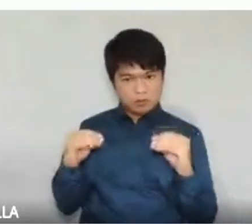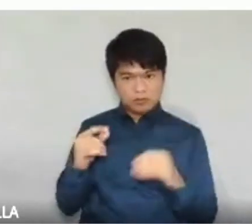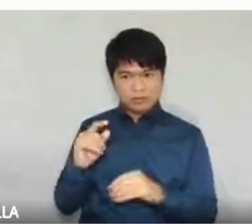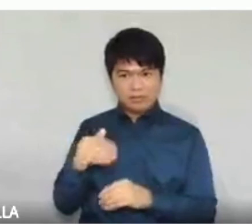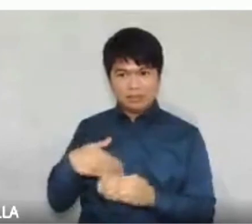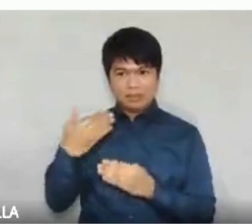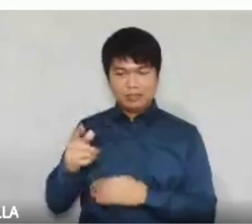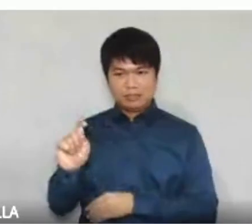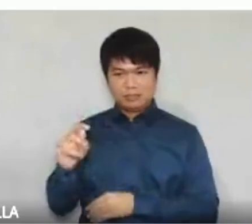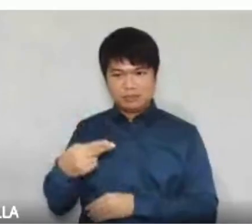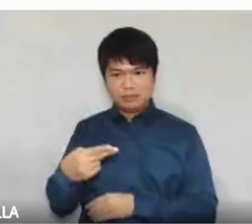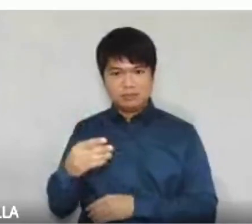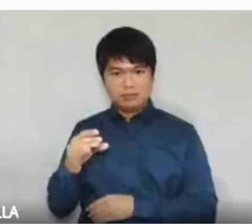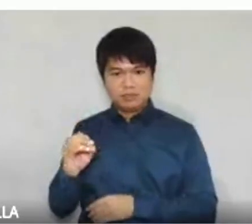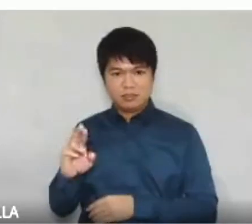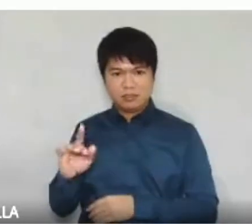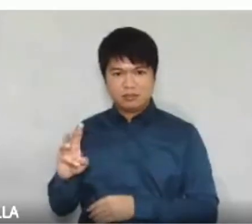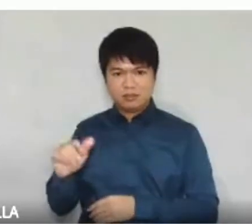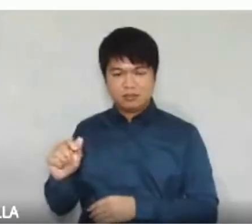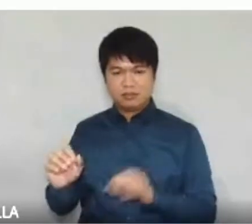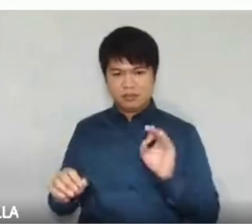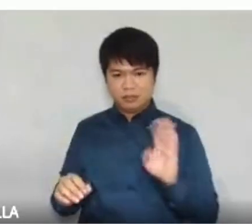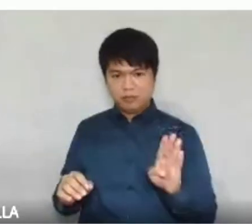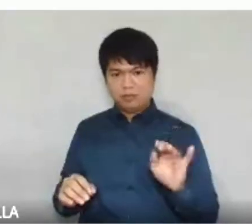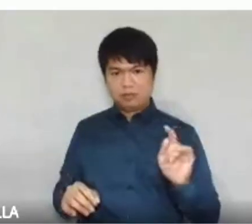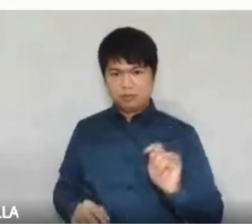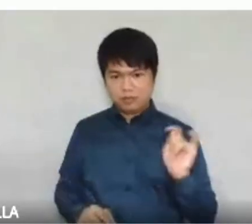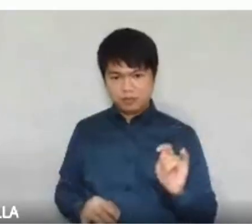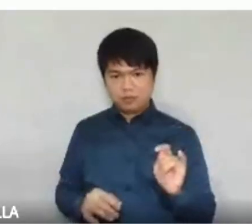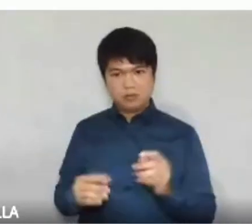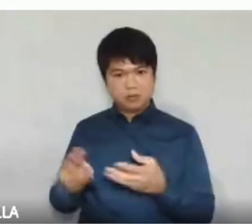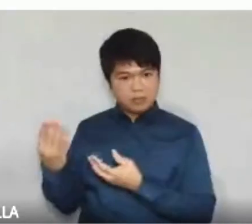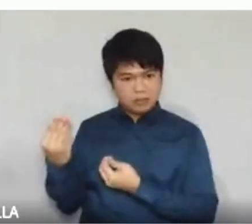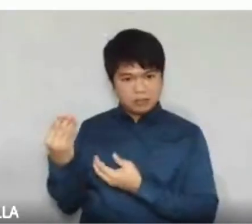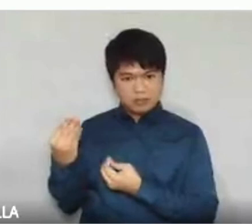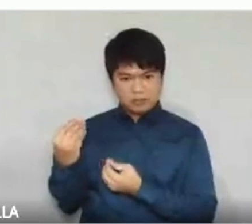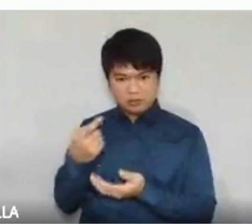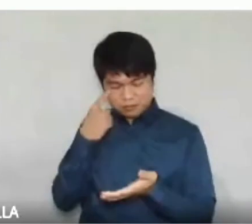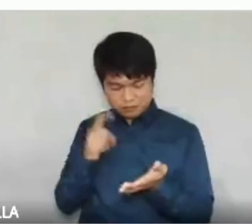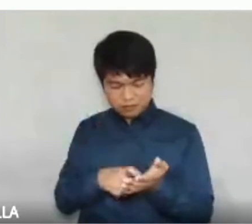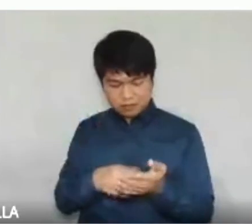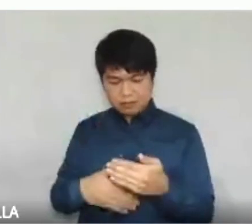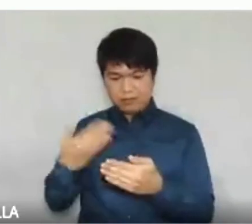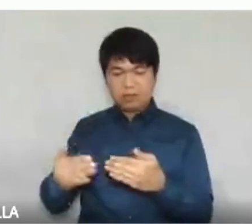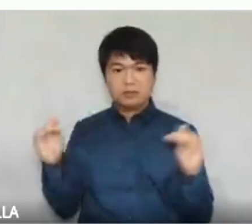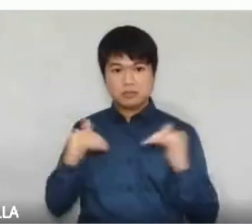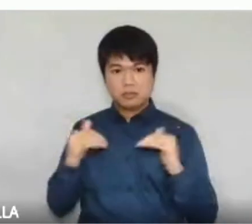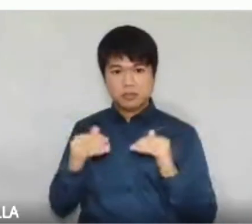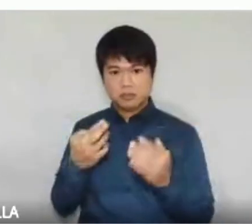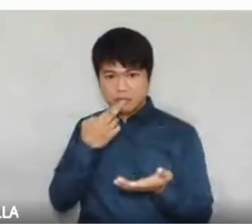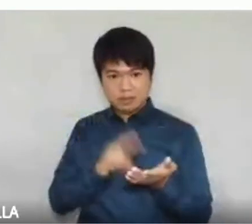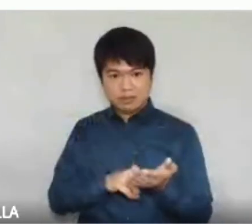on Crowdcast, Facebook, and YouTube. To receive updates and get notified for our next session, register at